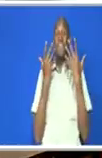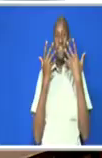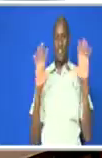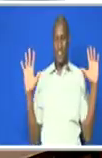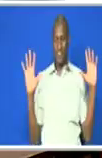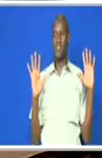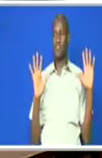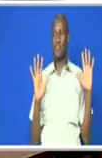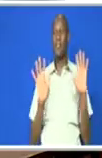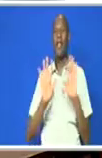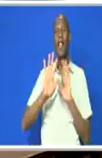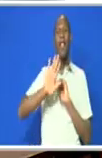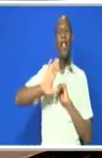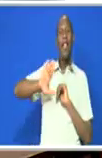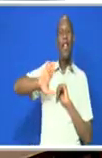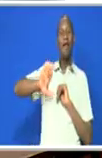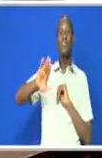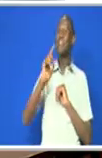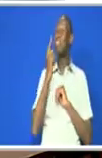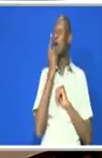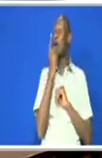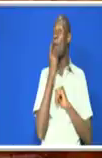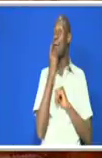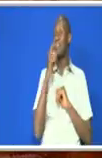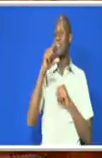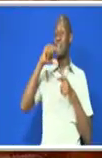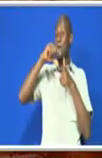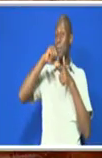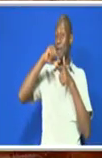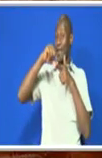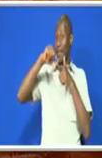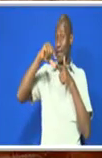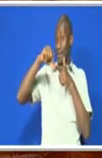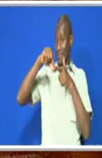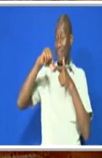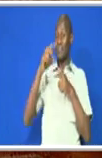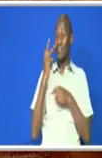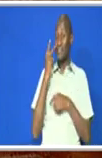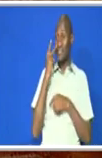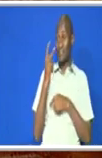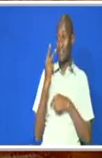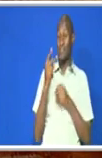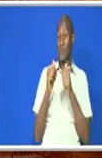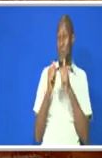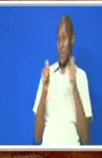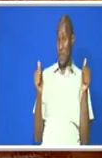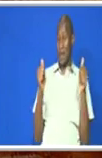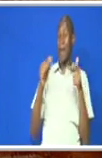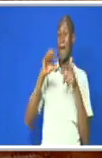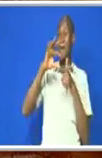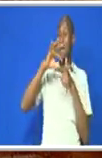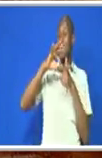I have been left with white pegs, and if you look closely, the pegs